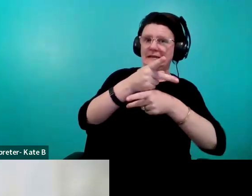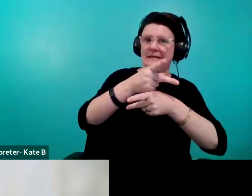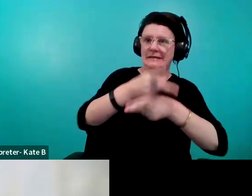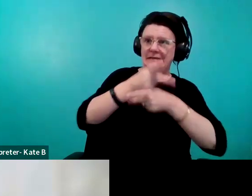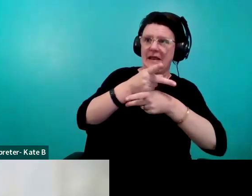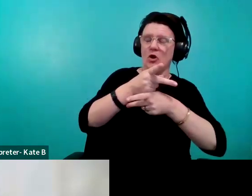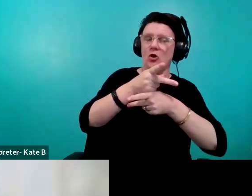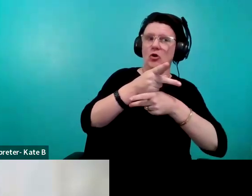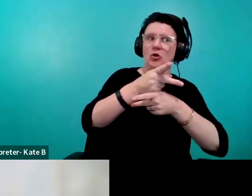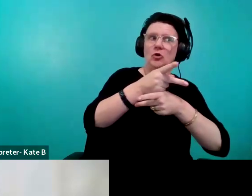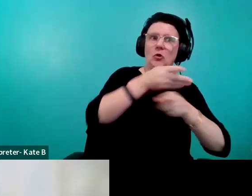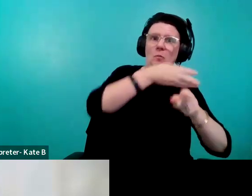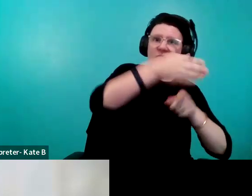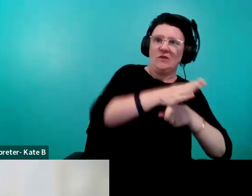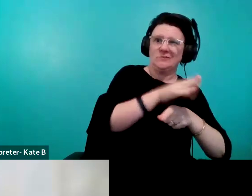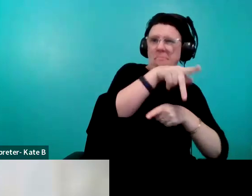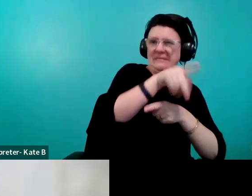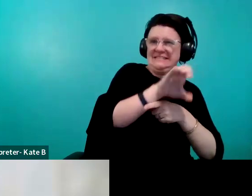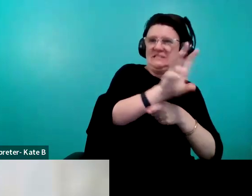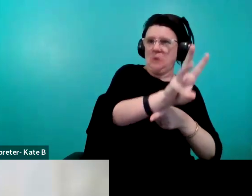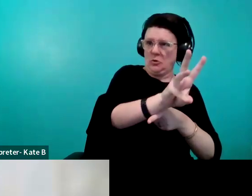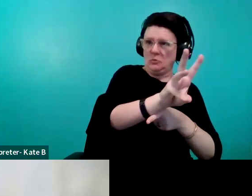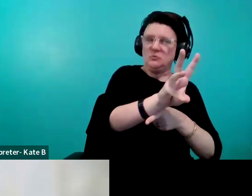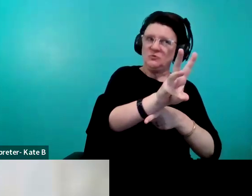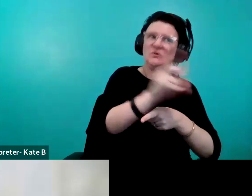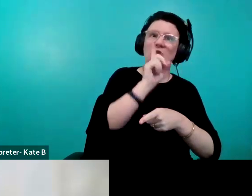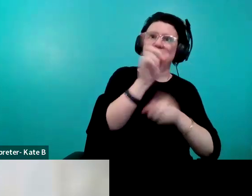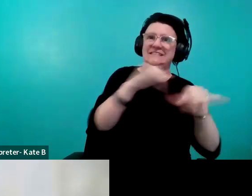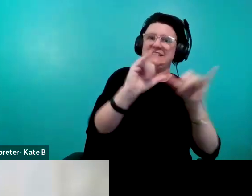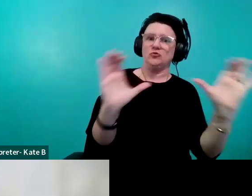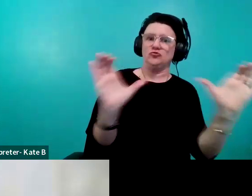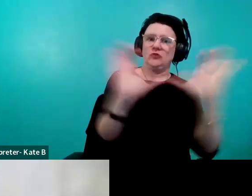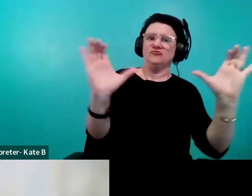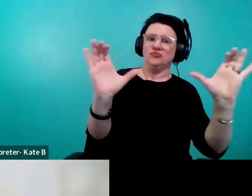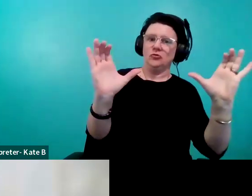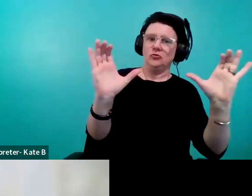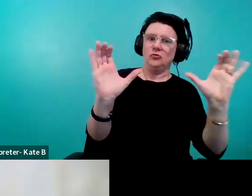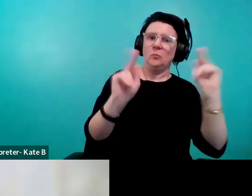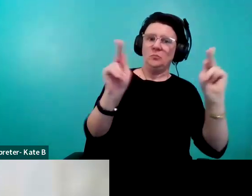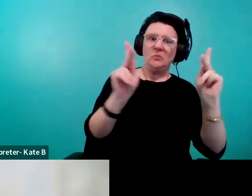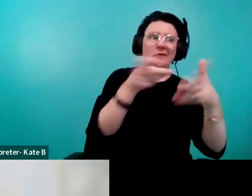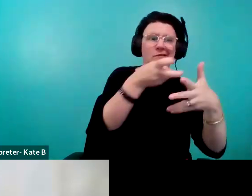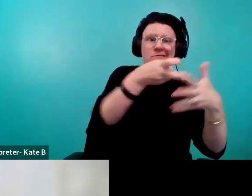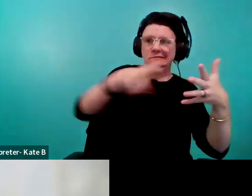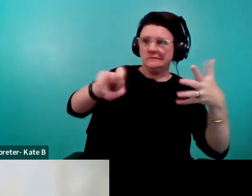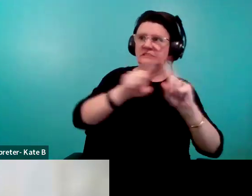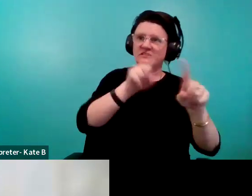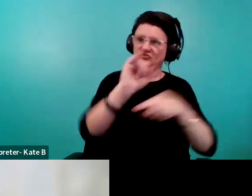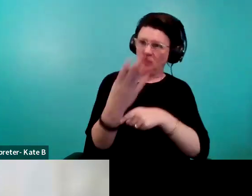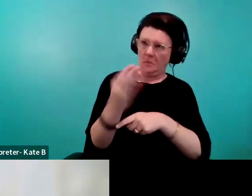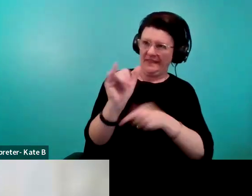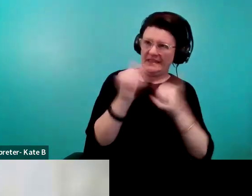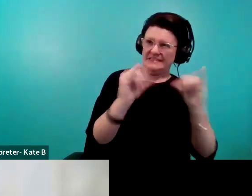care professionals and sort of the need for standardized credentialing so that folks can move from one position to another. Is that